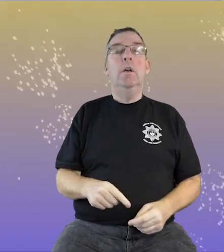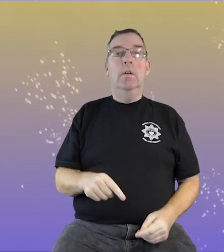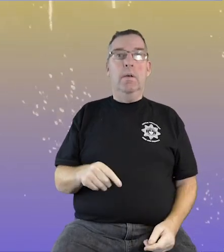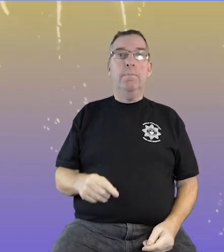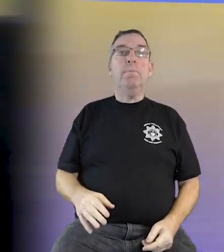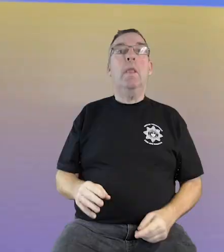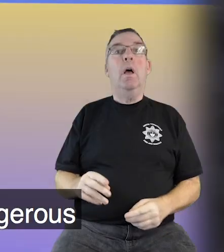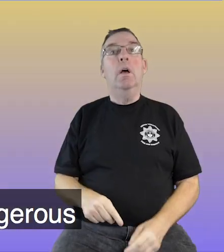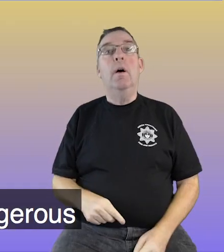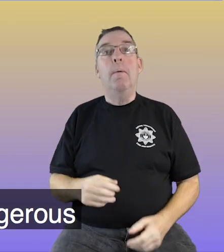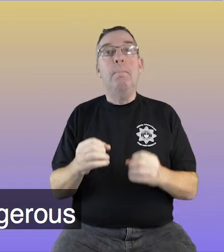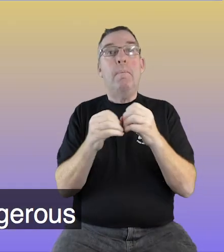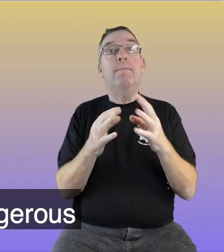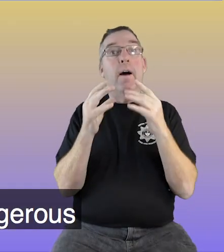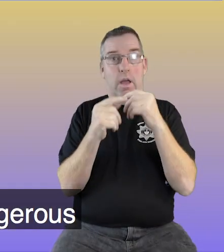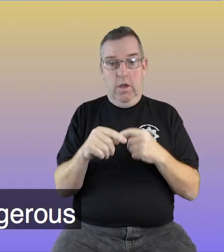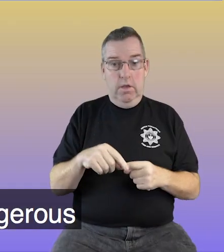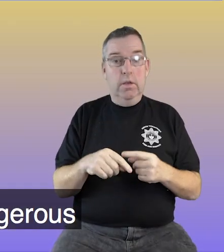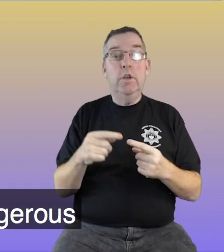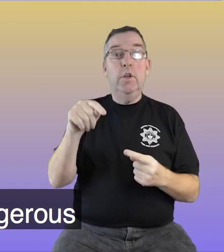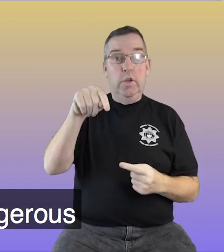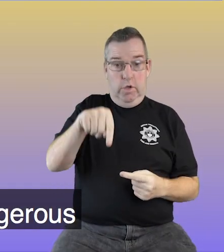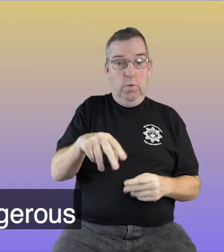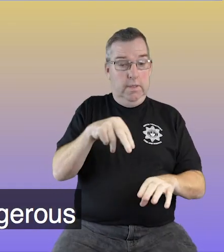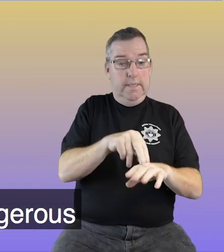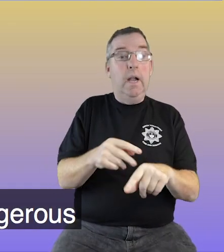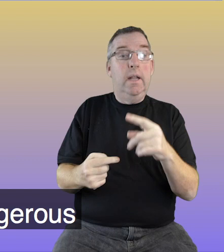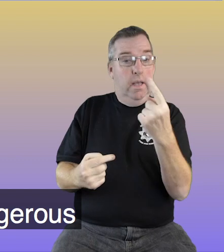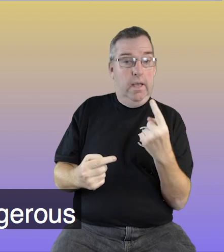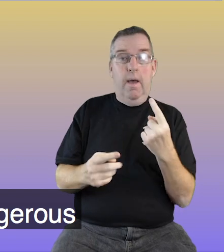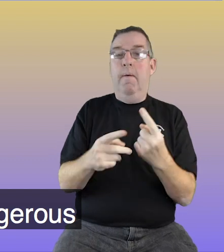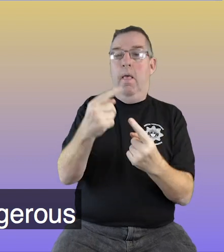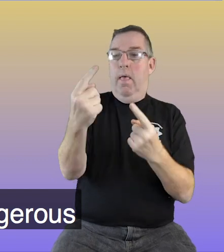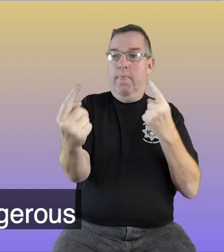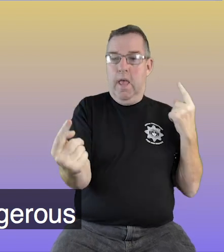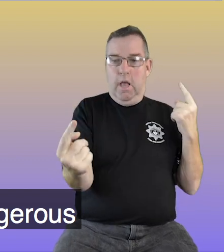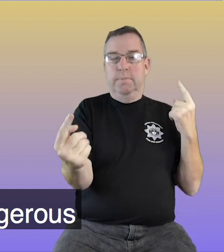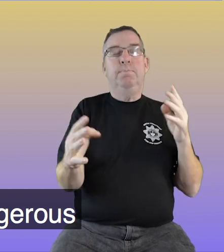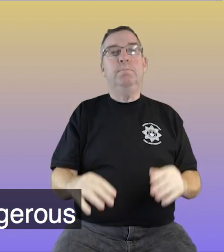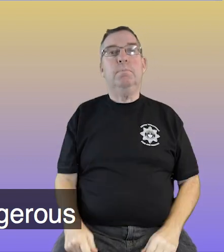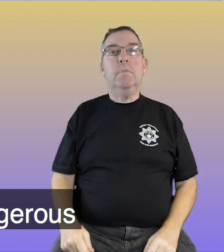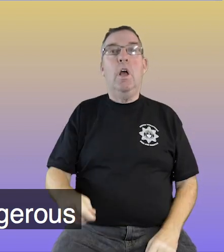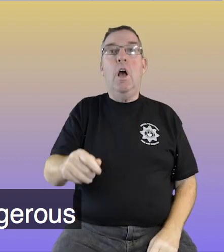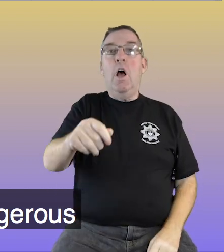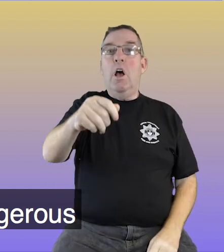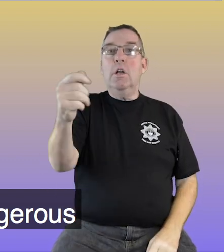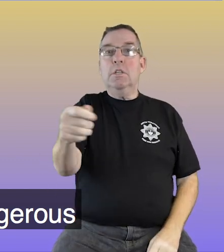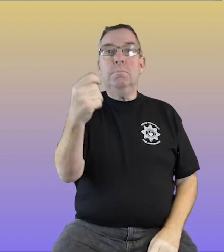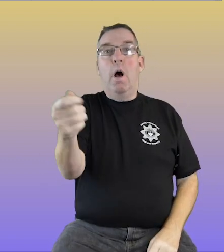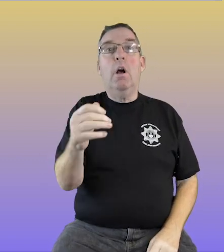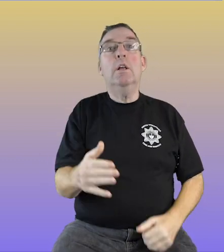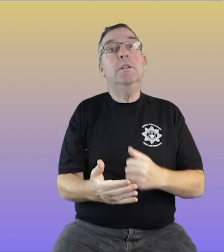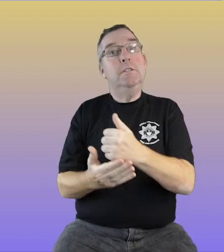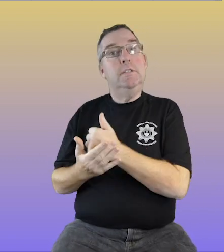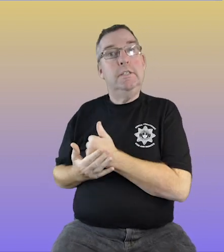safe distance. So now let's talk about sparklers. Sparklers and bonfires can be extremely